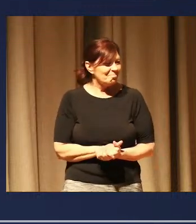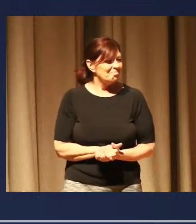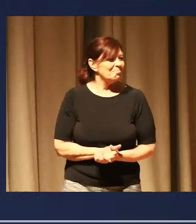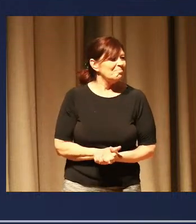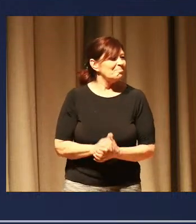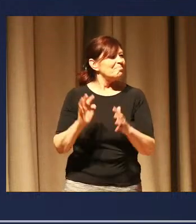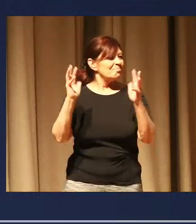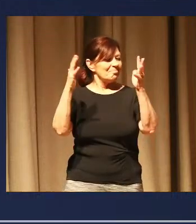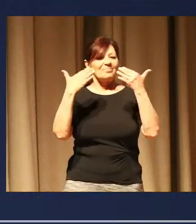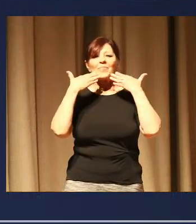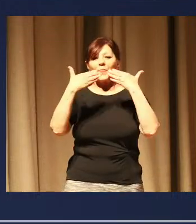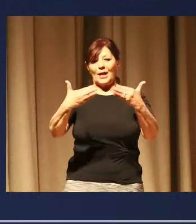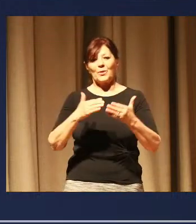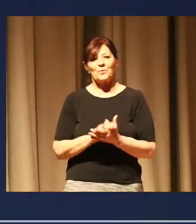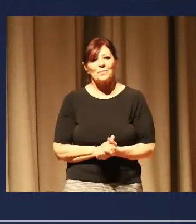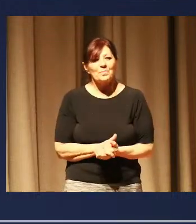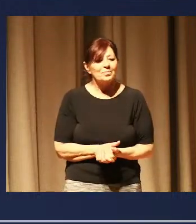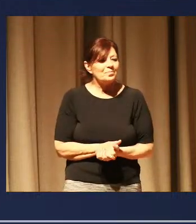Thank you.